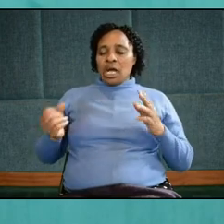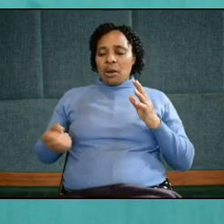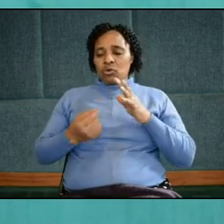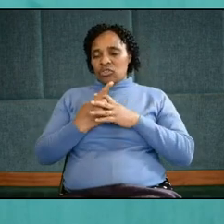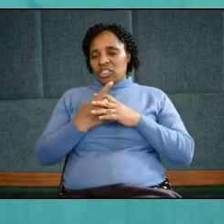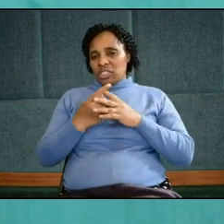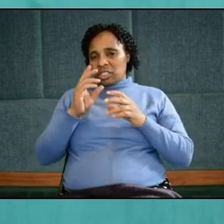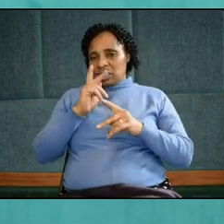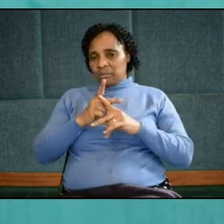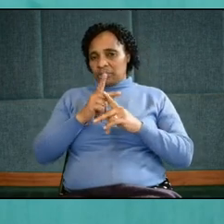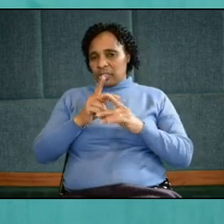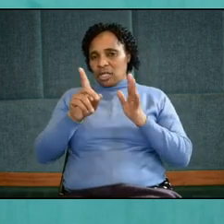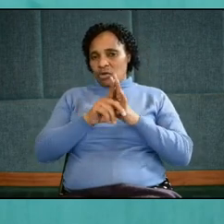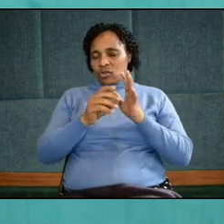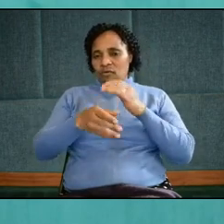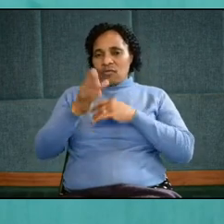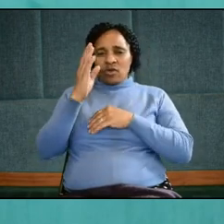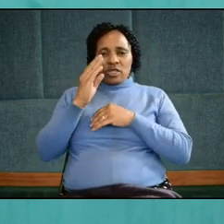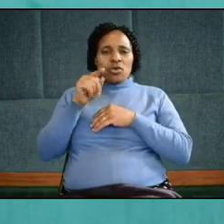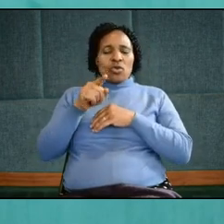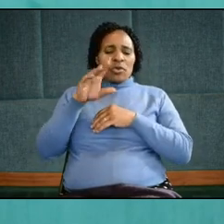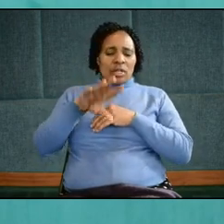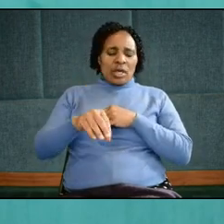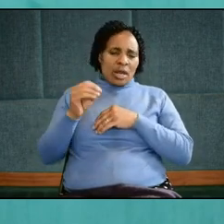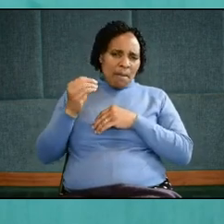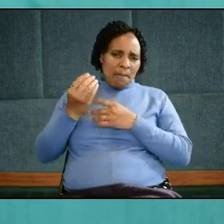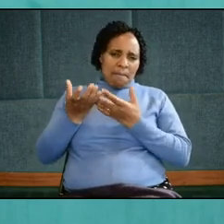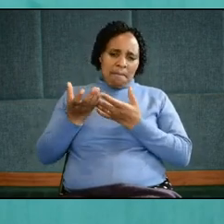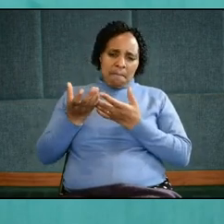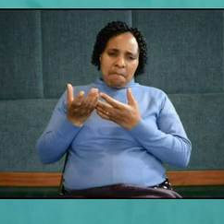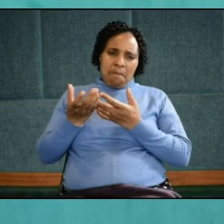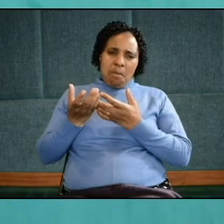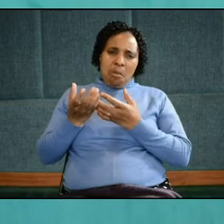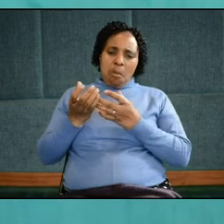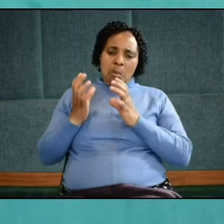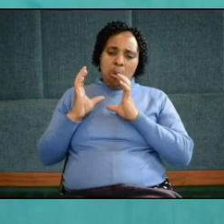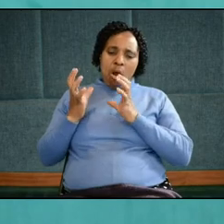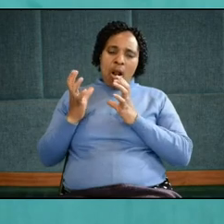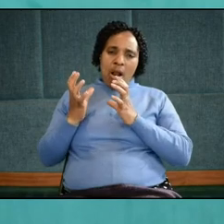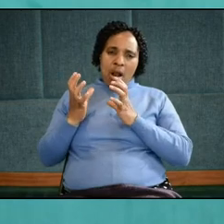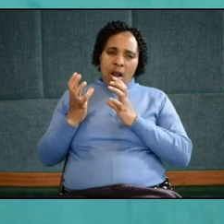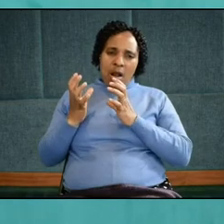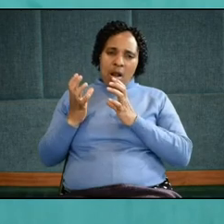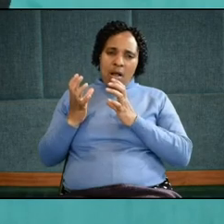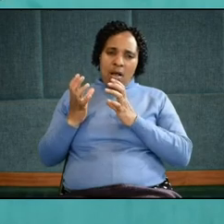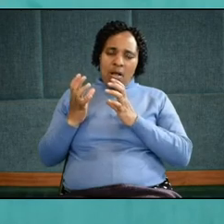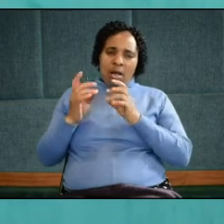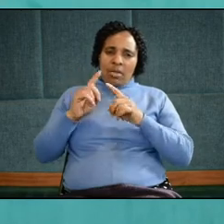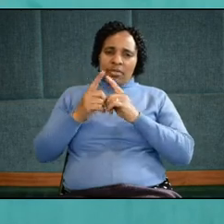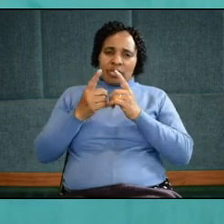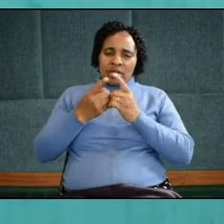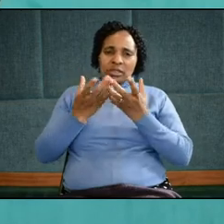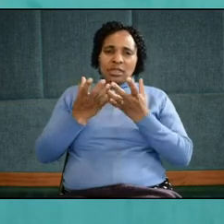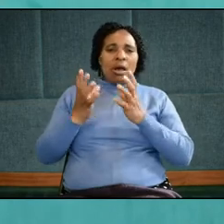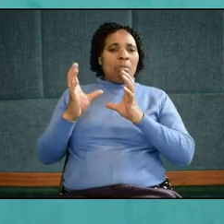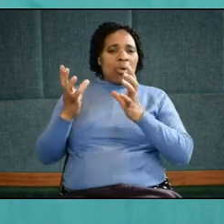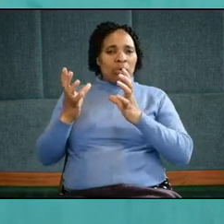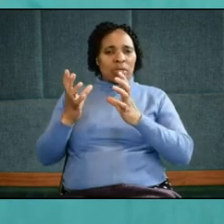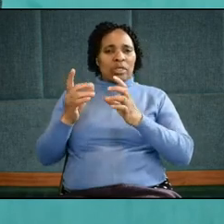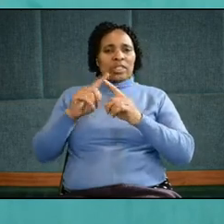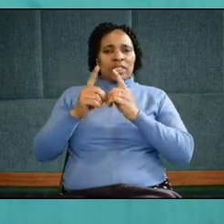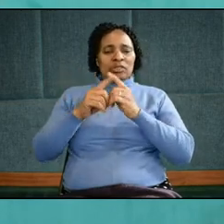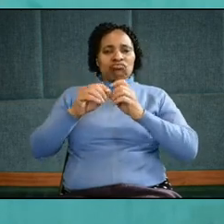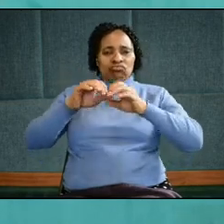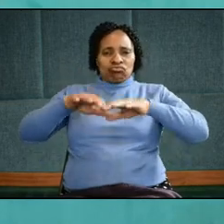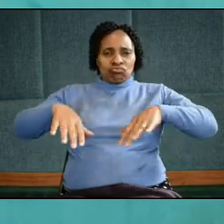God. Have you ever taken a ball, a beach ball? You know how big it is, right? Yeah. Have you taken a beach ball, gone to a swimming